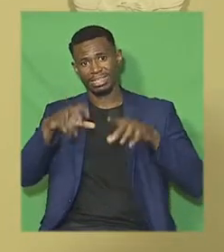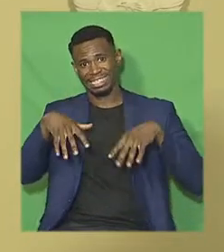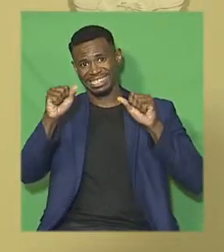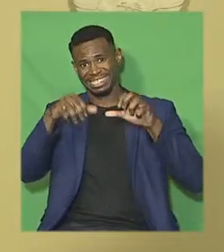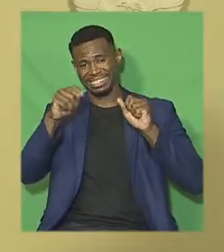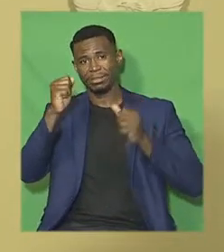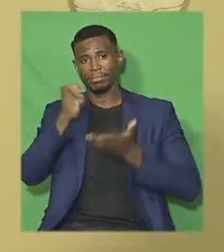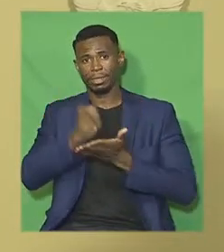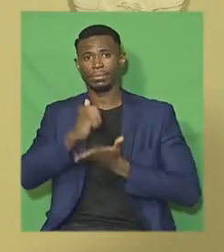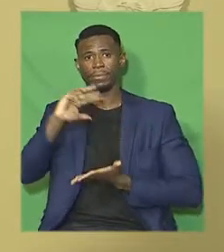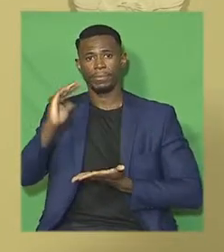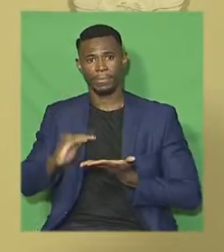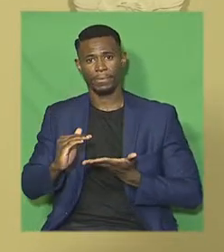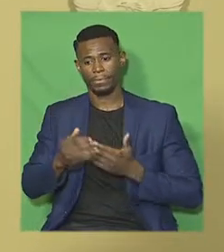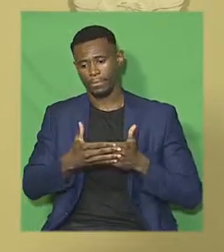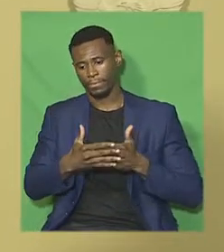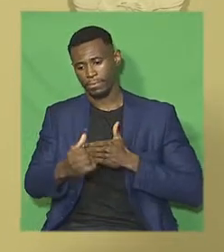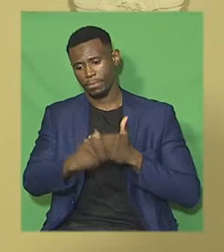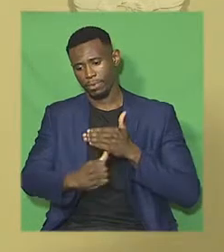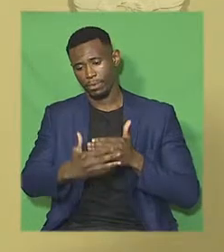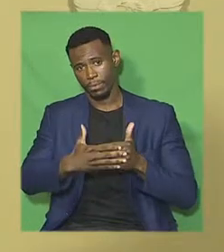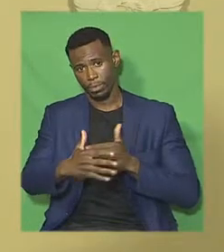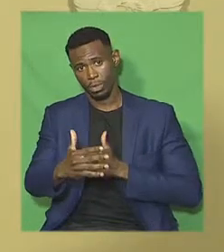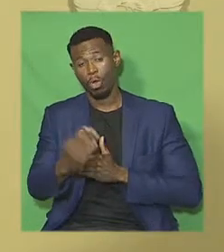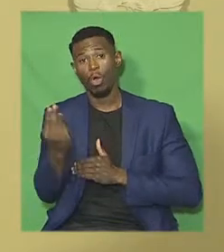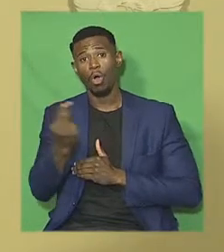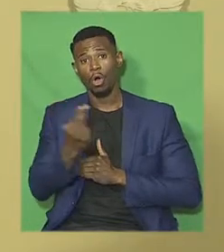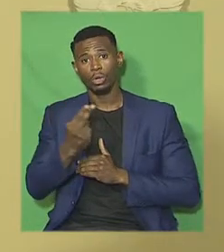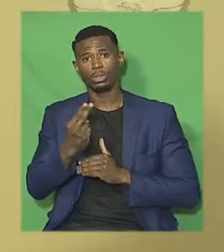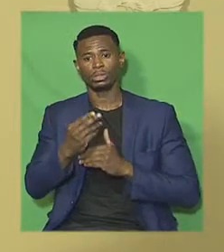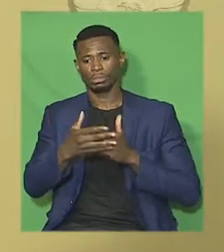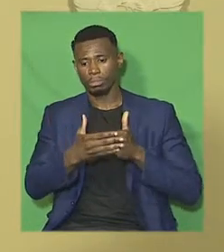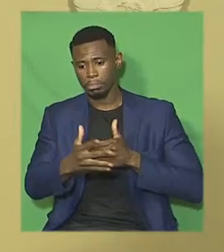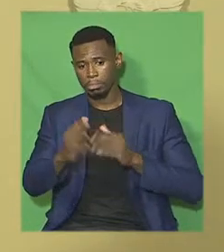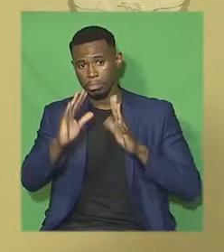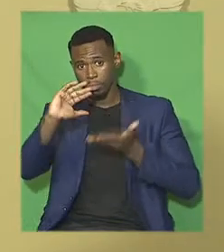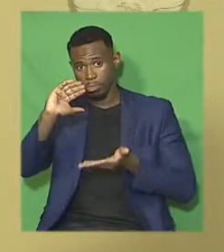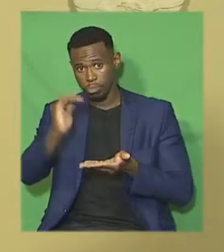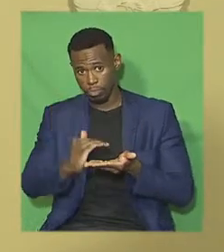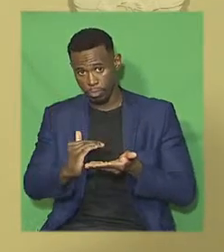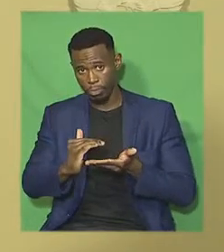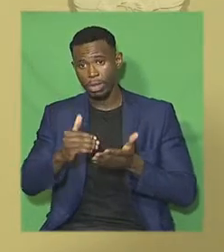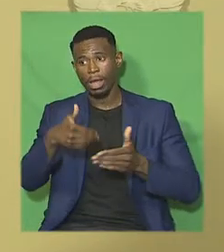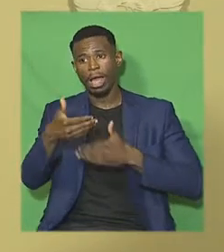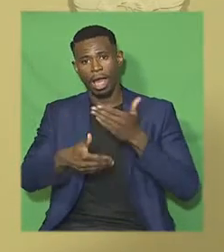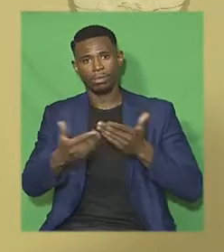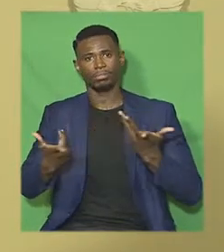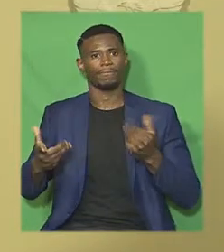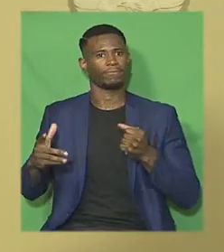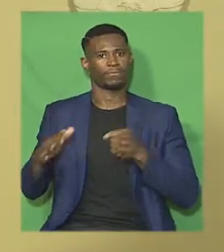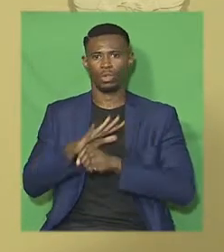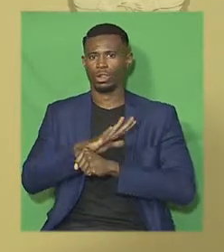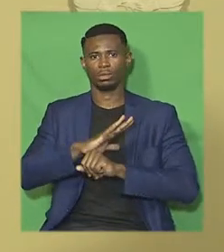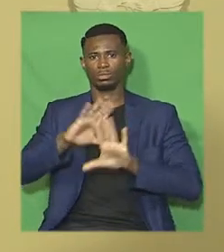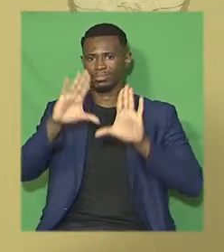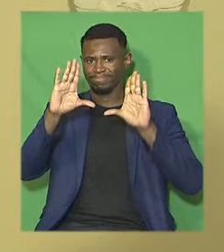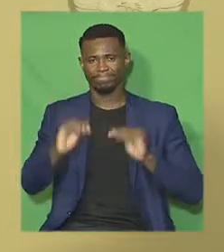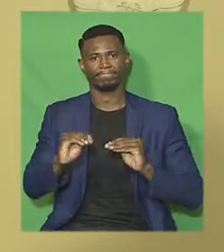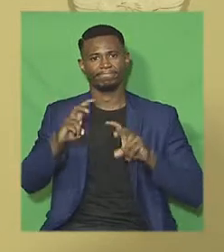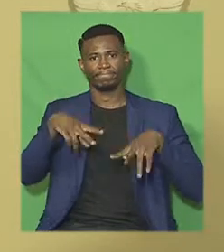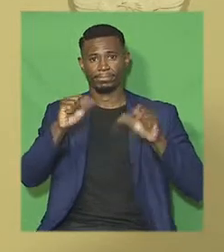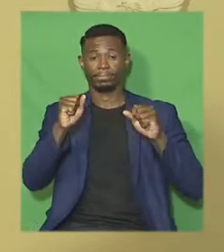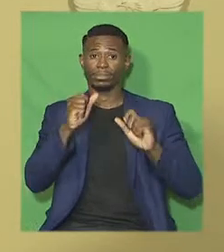months and ultimately end load shedding altogether. Our focus is on the